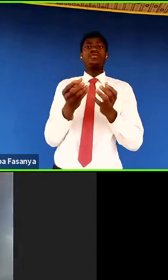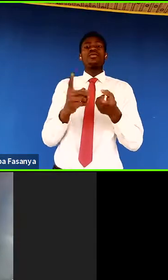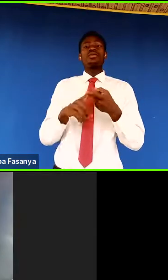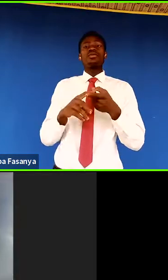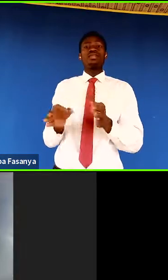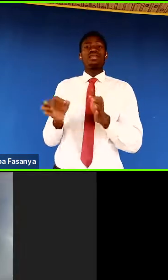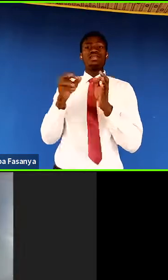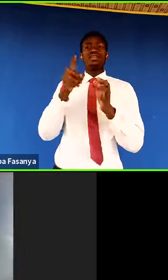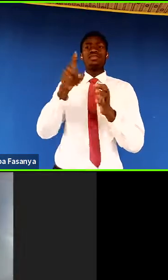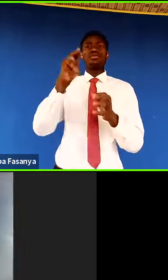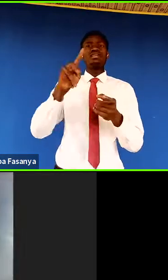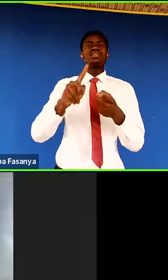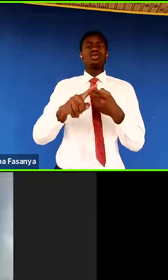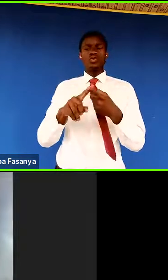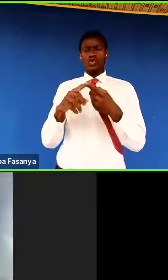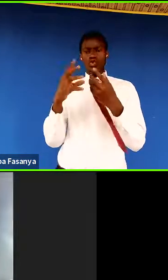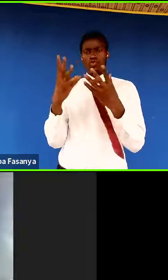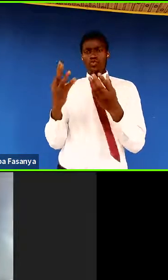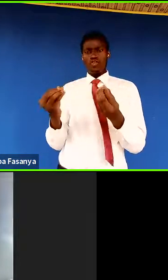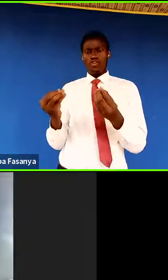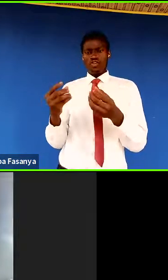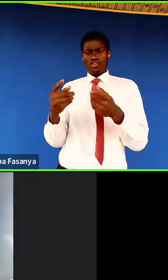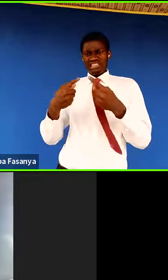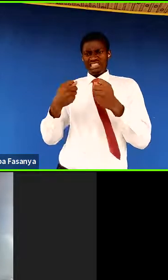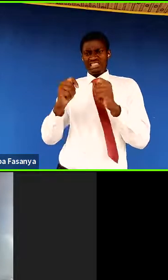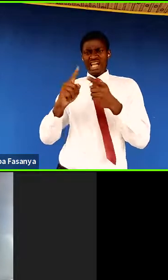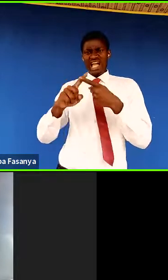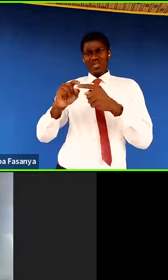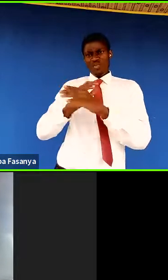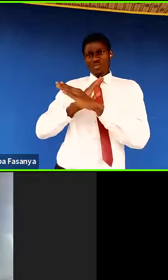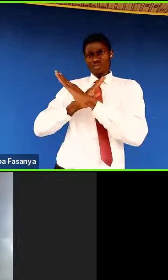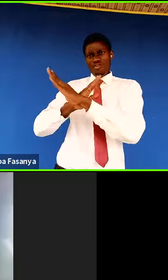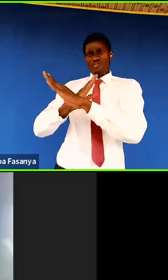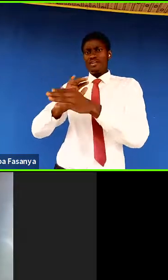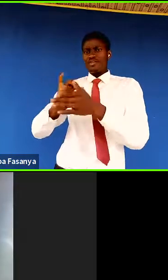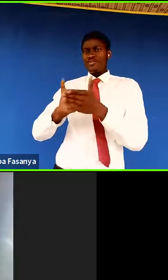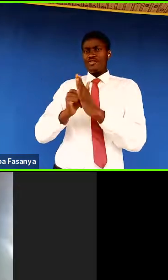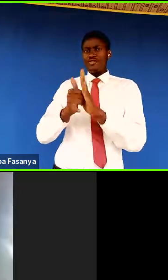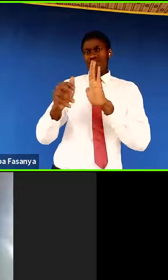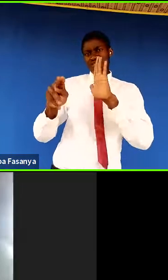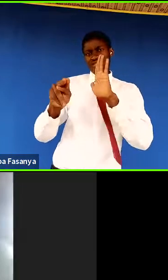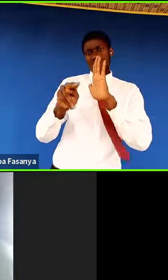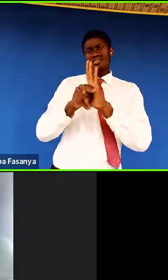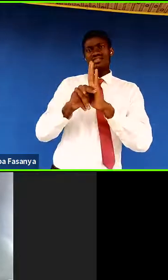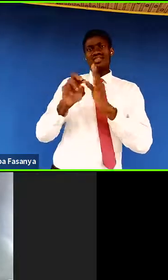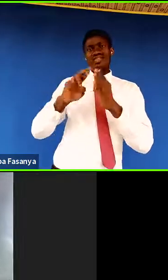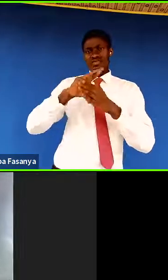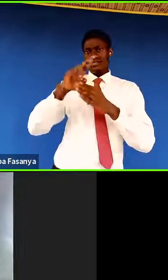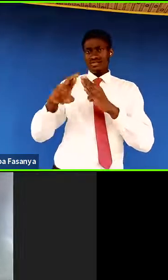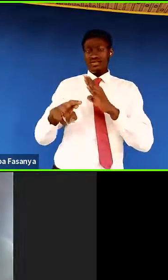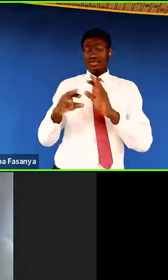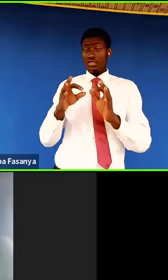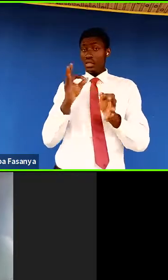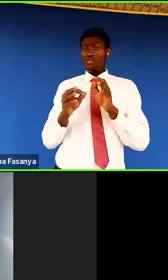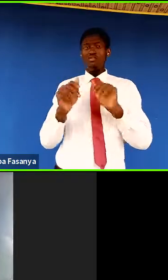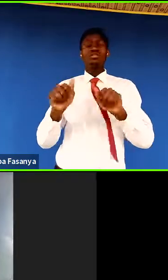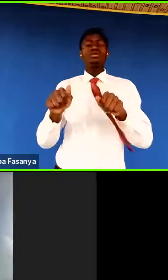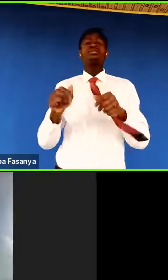to try and prevent those consequences if possible. Now, to different causes